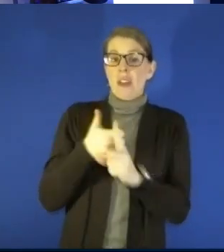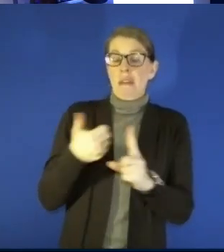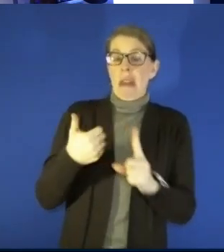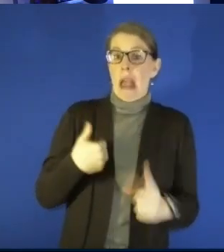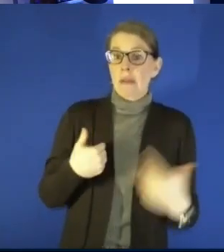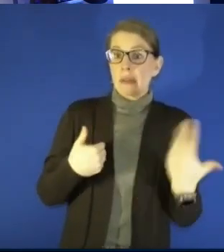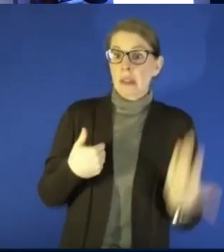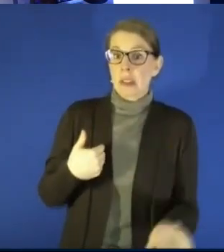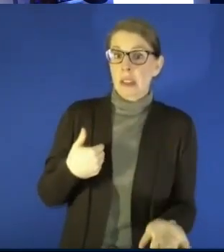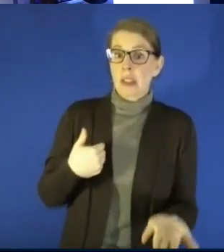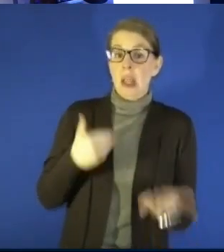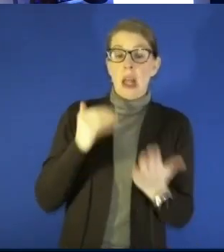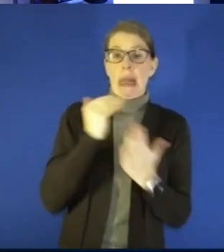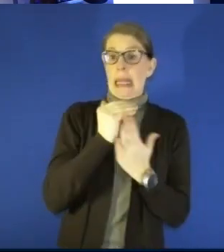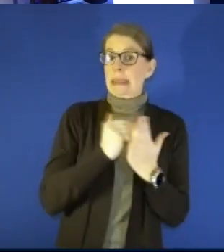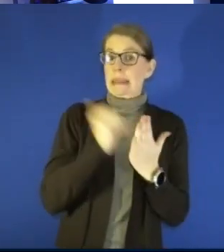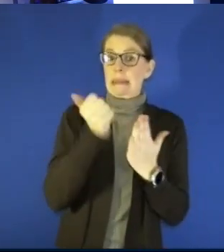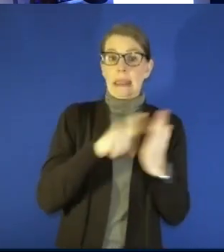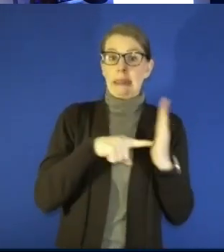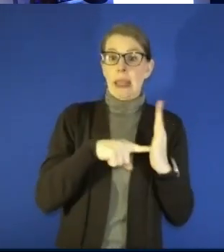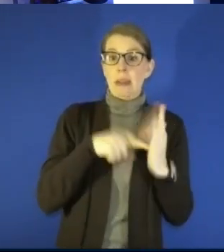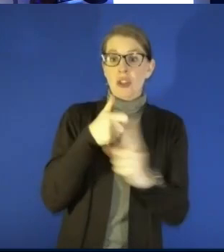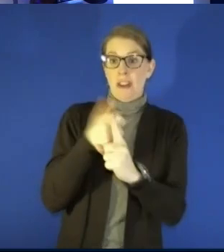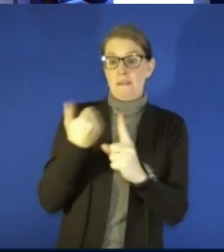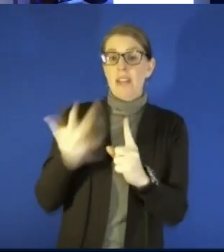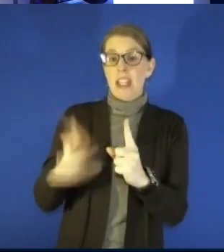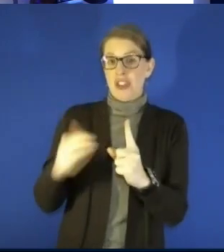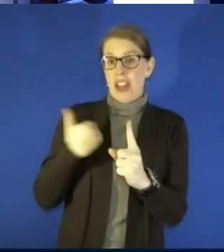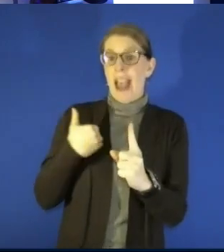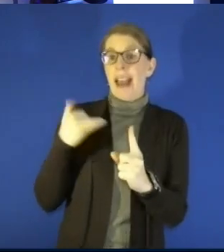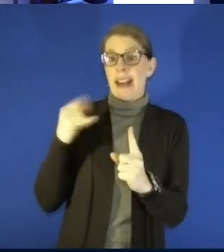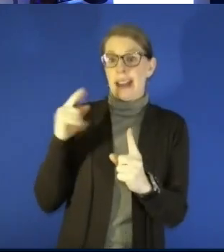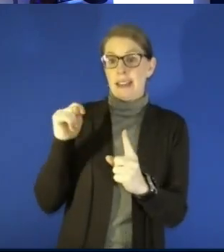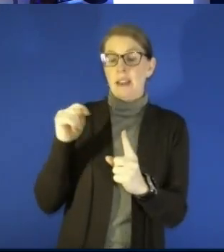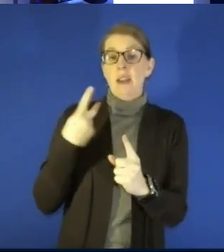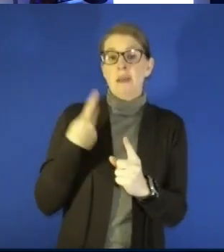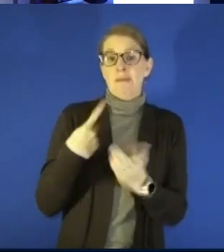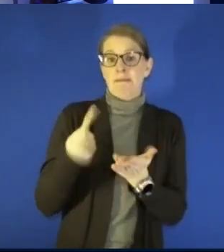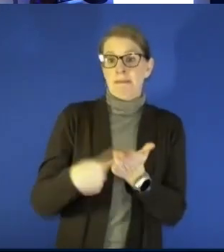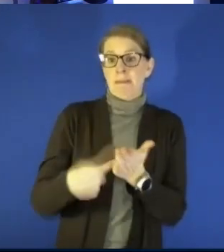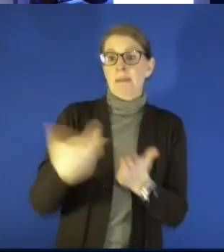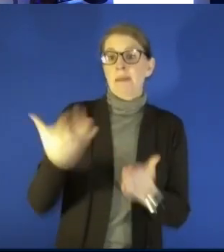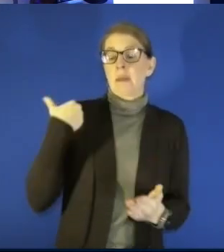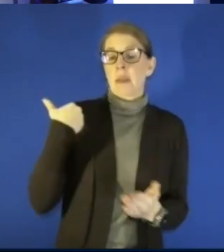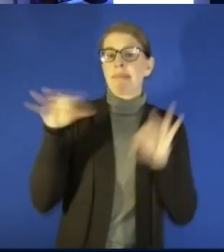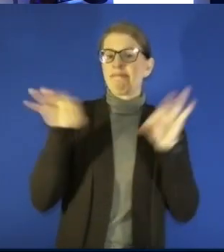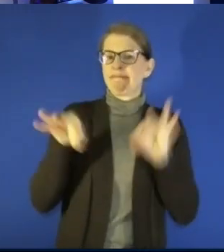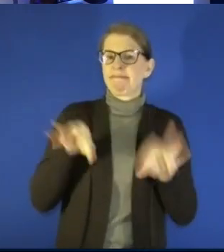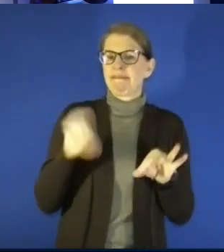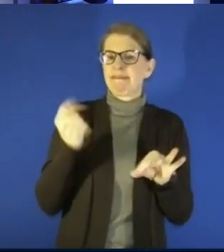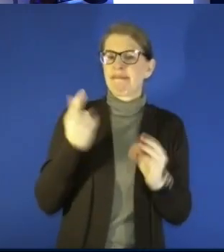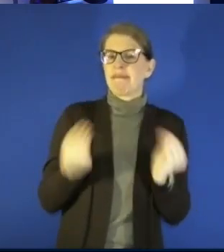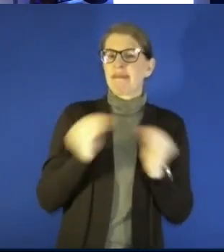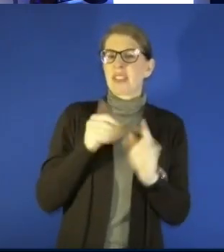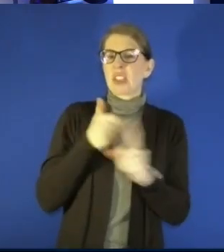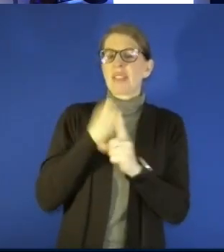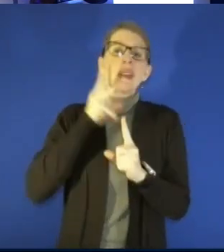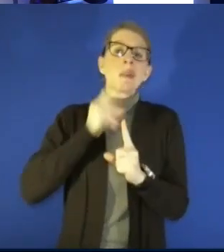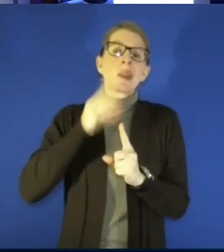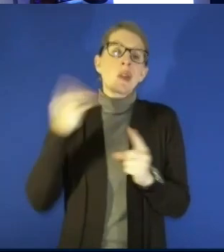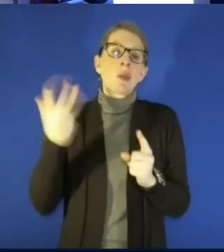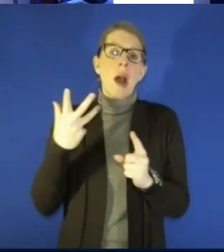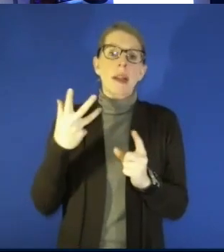you list any symptom, and I think you've had it when we were speaking earlier. Tell us a little bit about that. Tell us what you have experienced and leave nothing